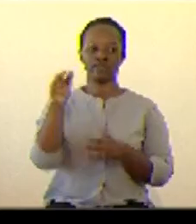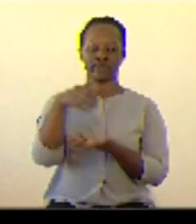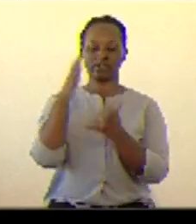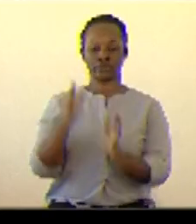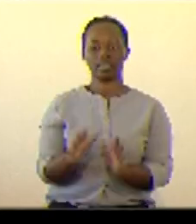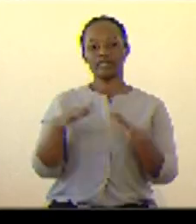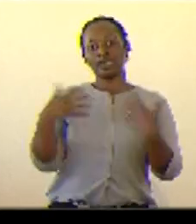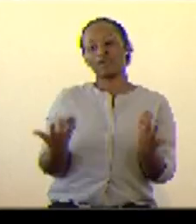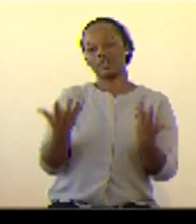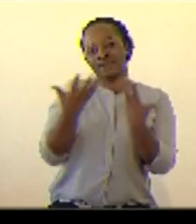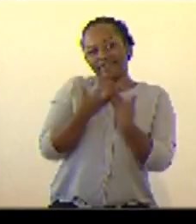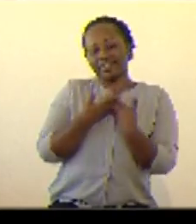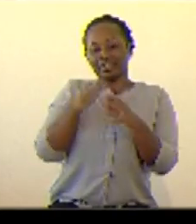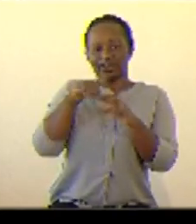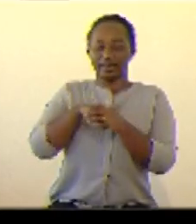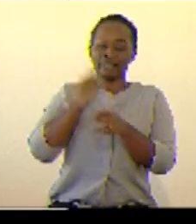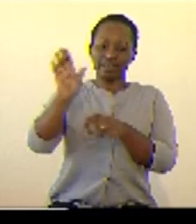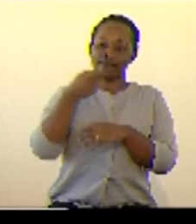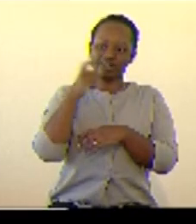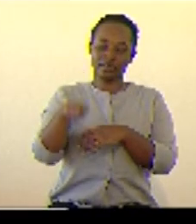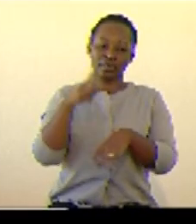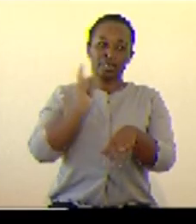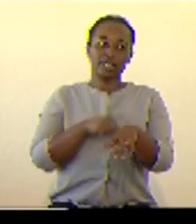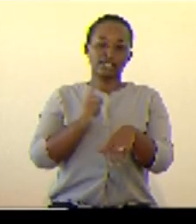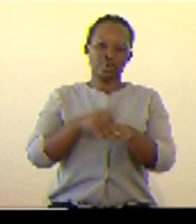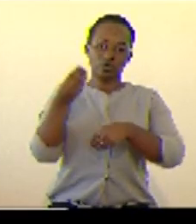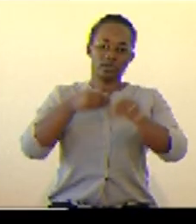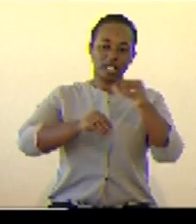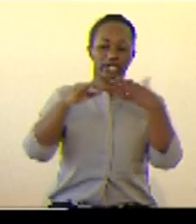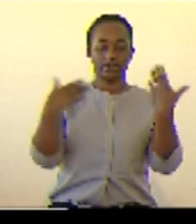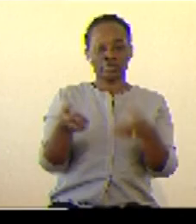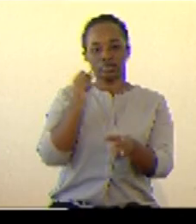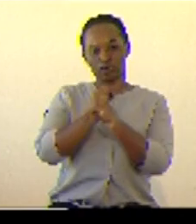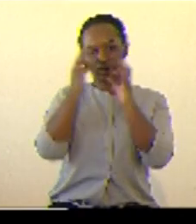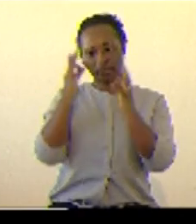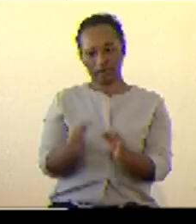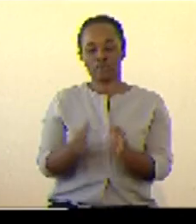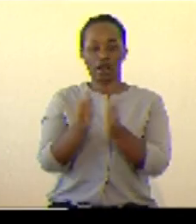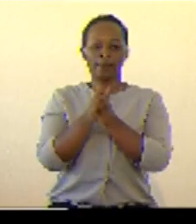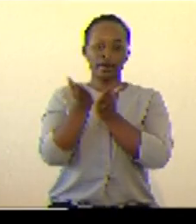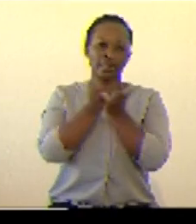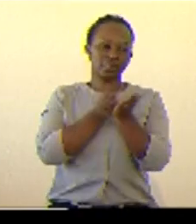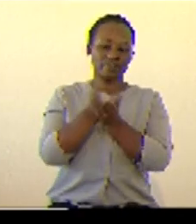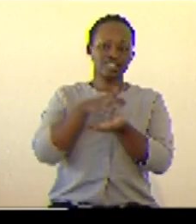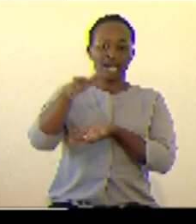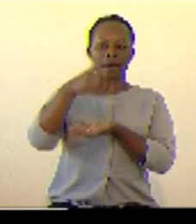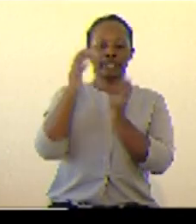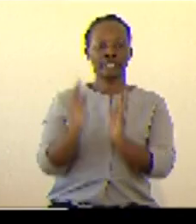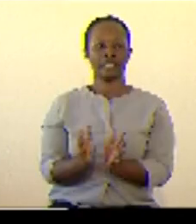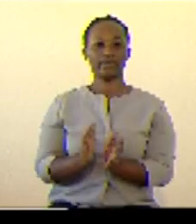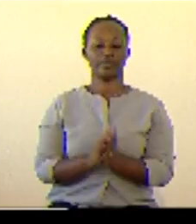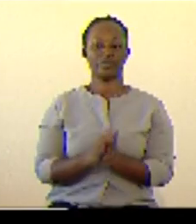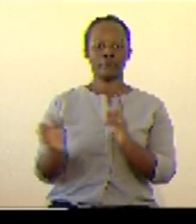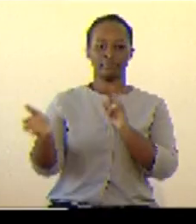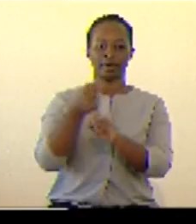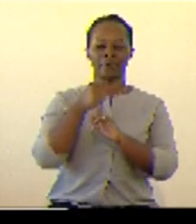its intended purpose. So when you are selling, when you are producing quality goods and services, customers